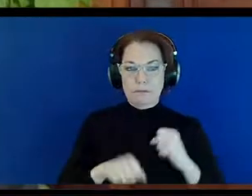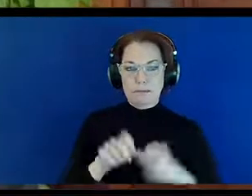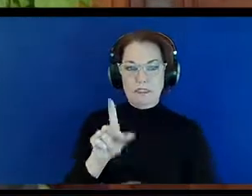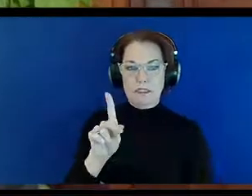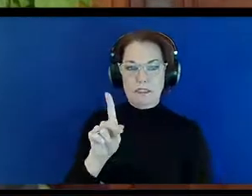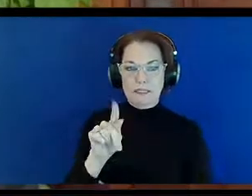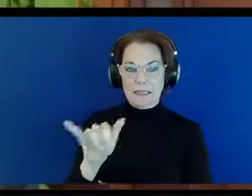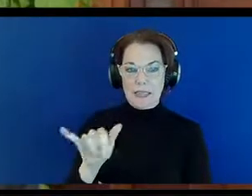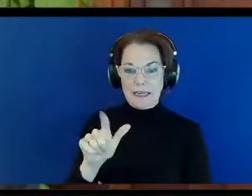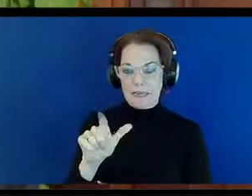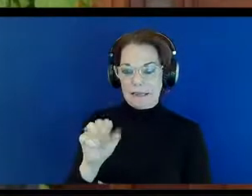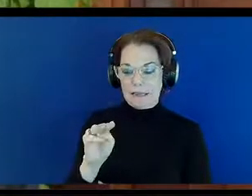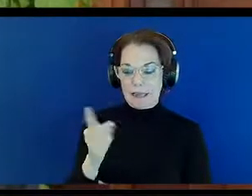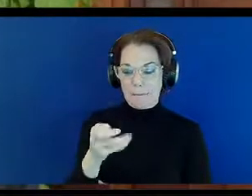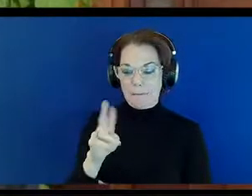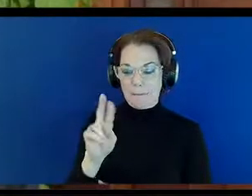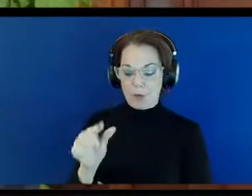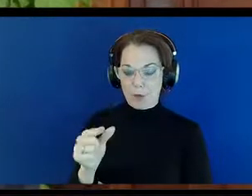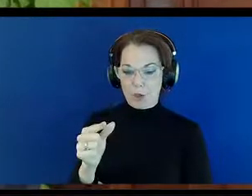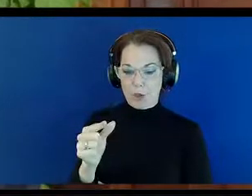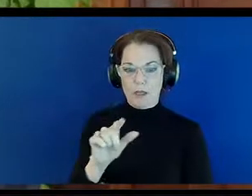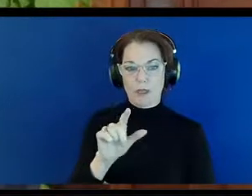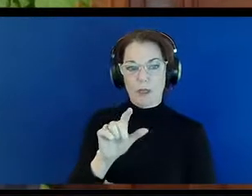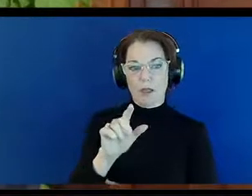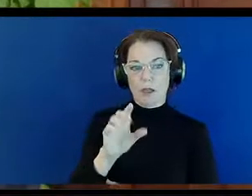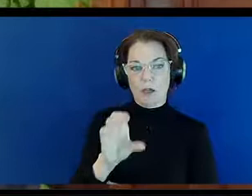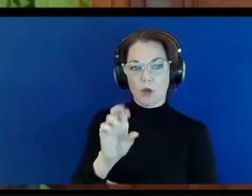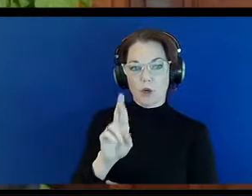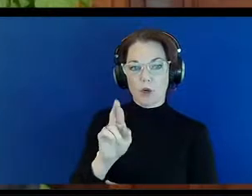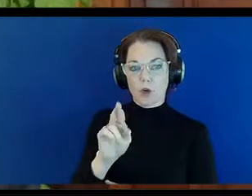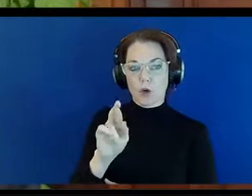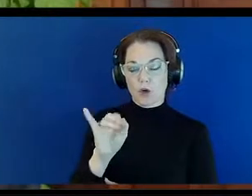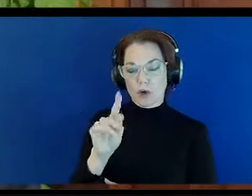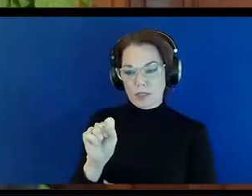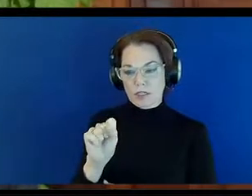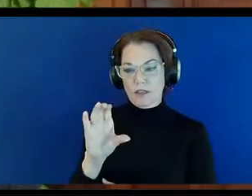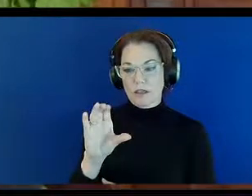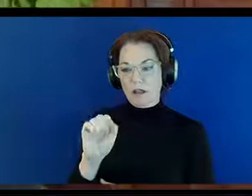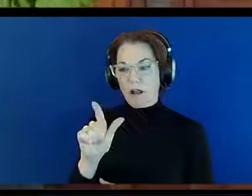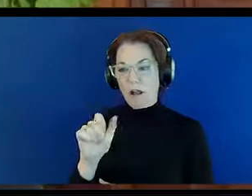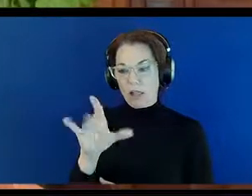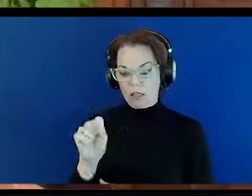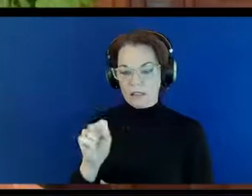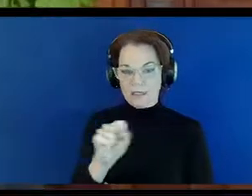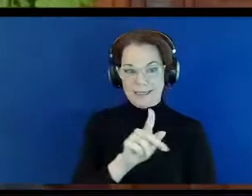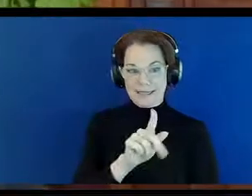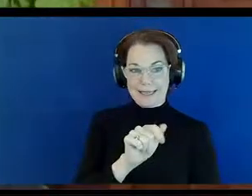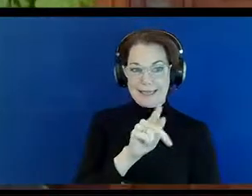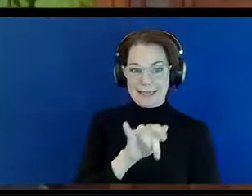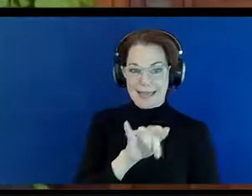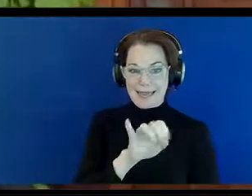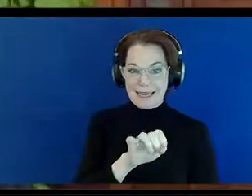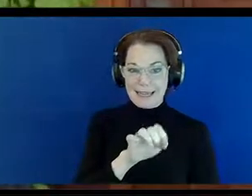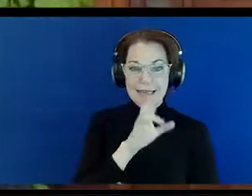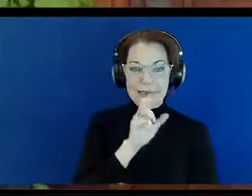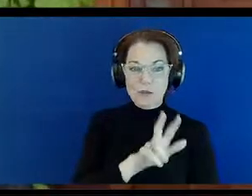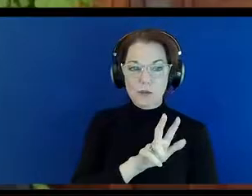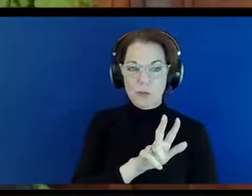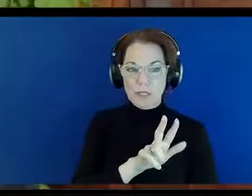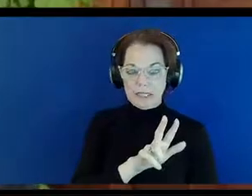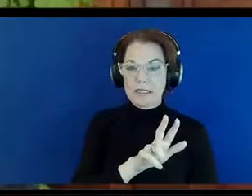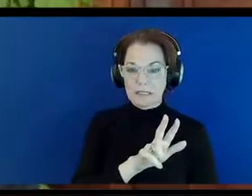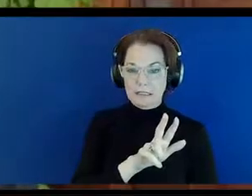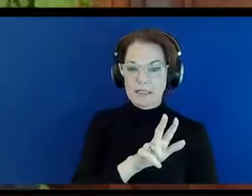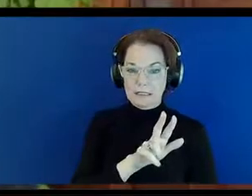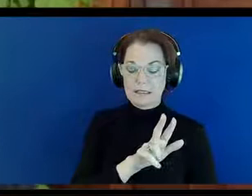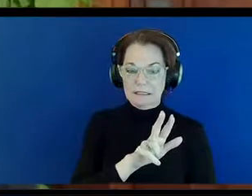Lambert and Curran Collins to these tip overs. Katie was 3 years old when she died